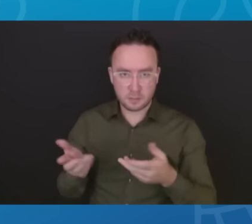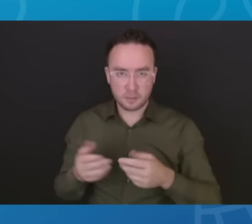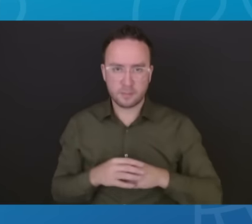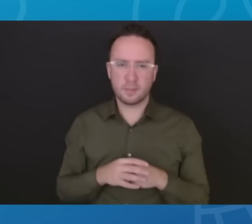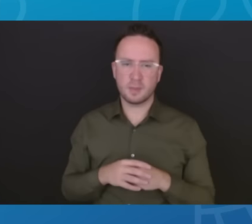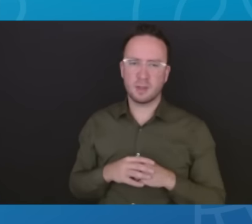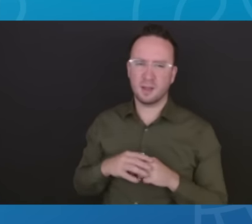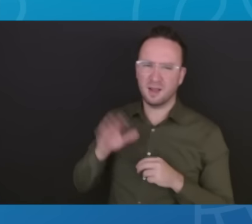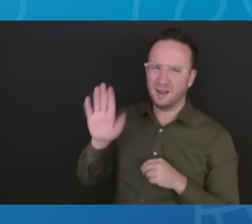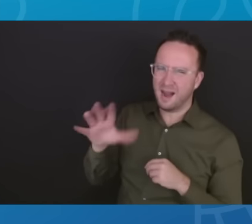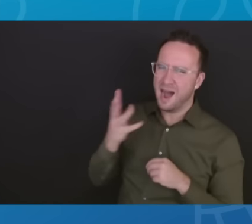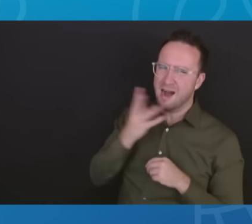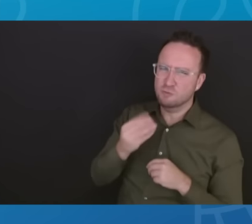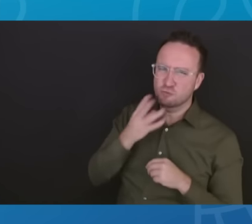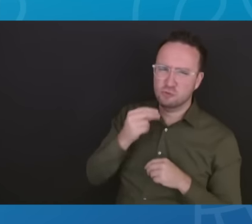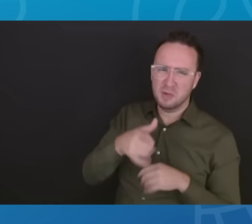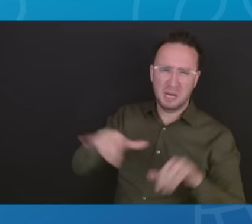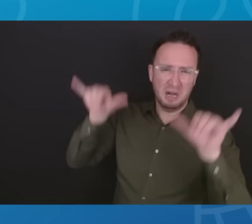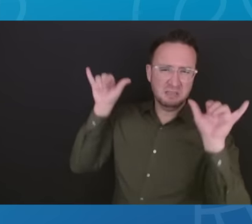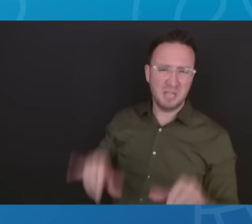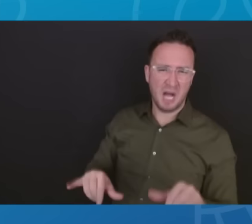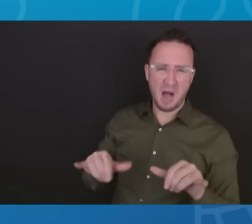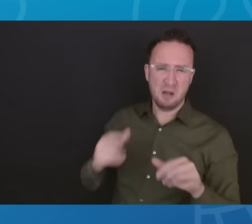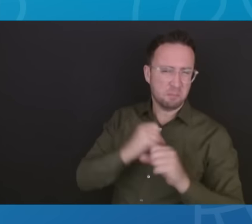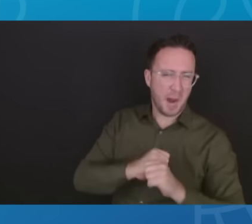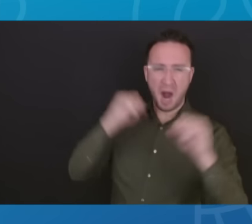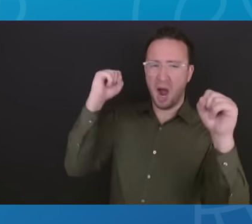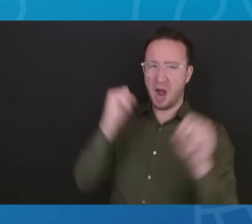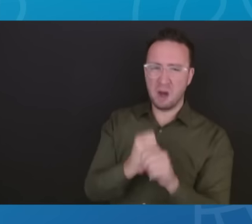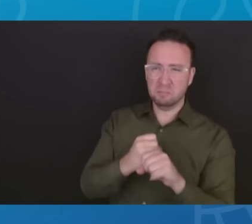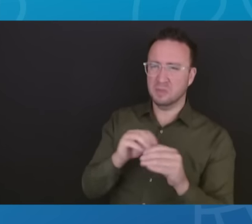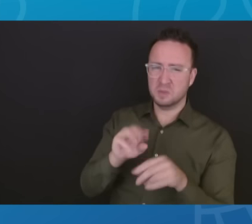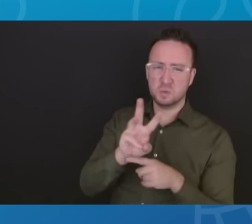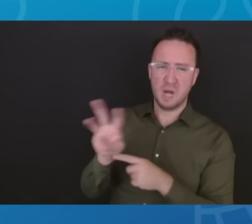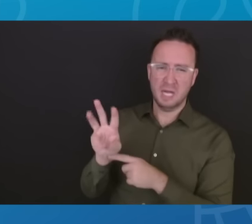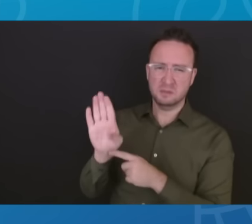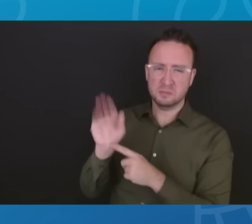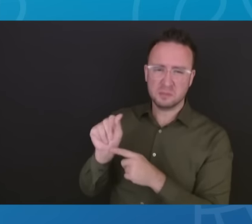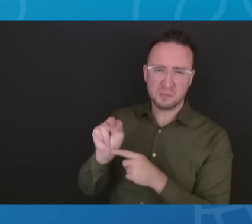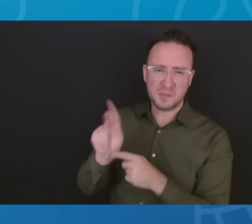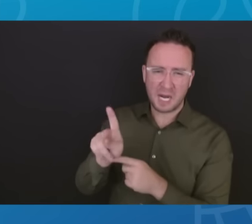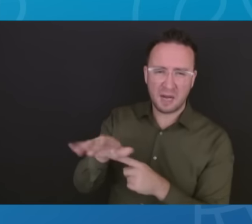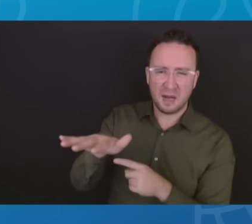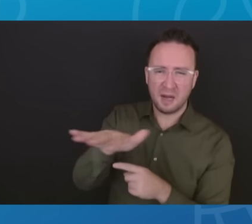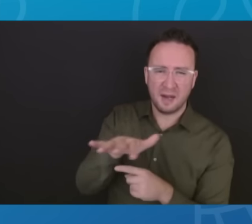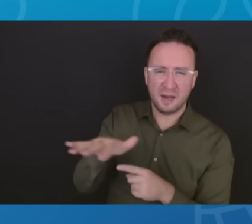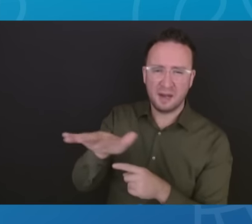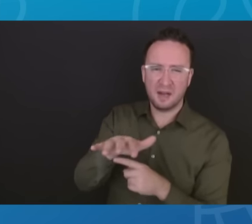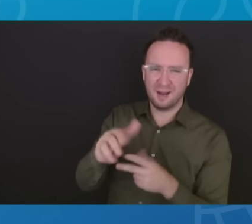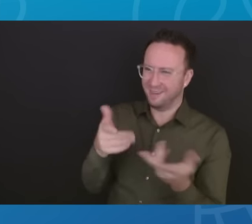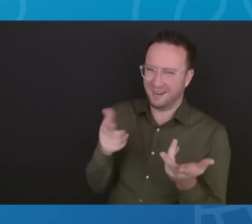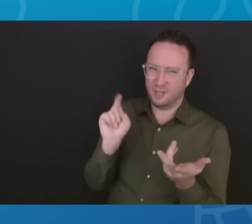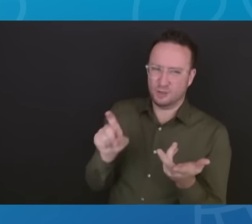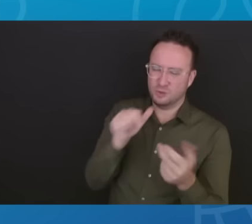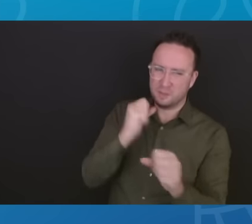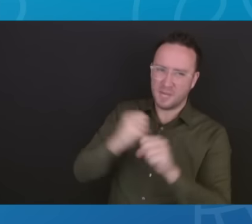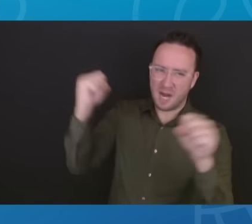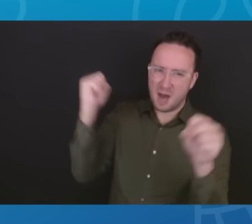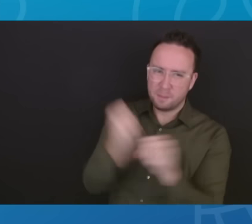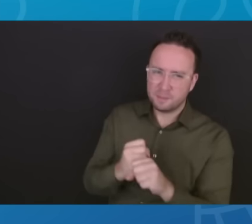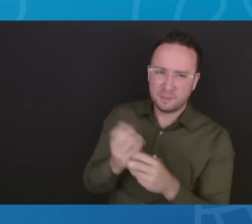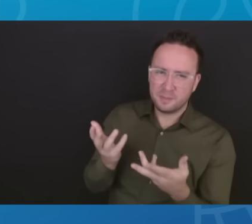is an area they control. They should not be bombing by, you know, aerial bombardment, coffee shops and so on. But you mentioned a point that takes me